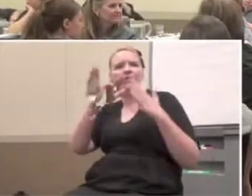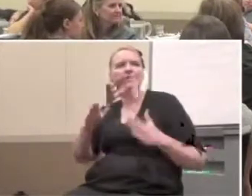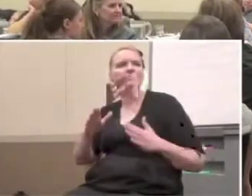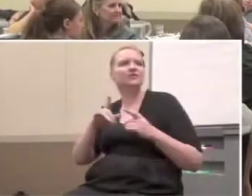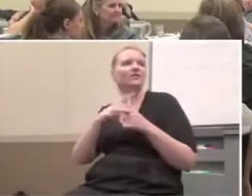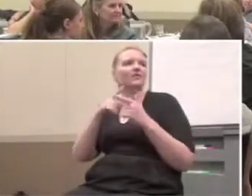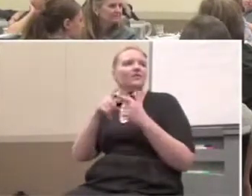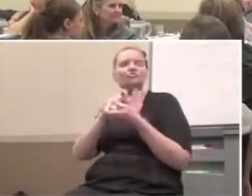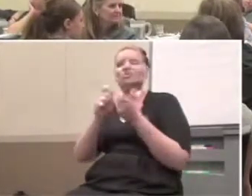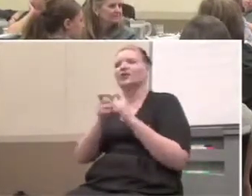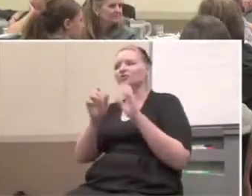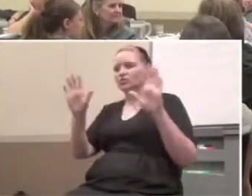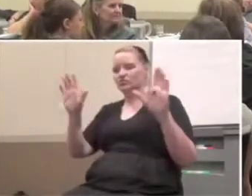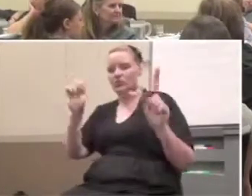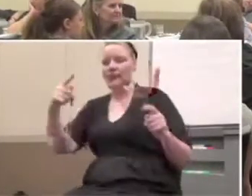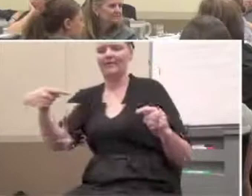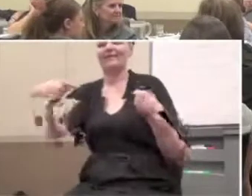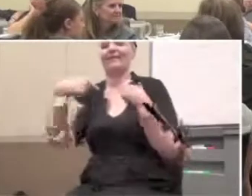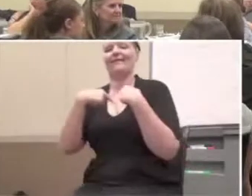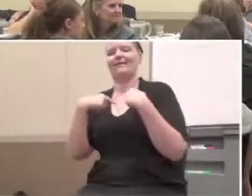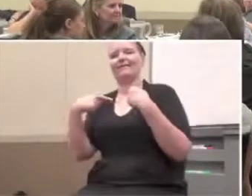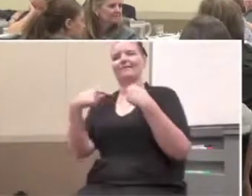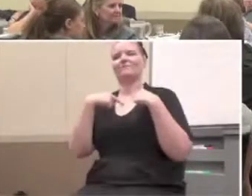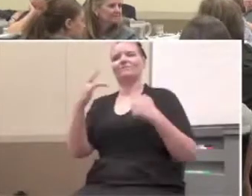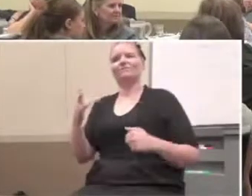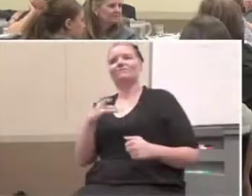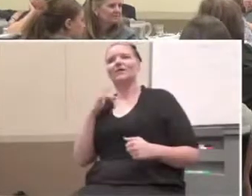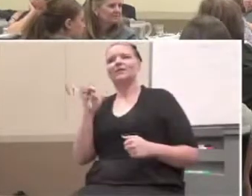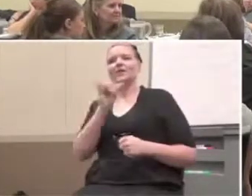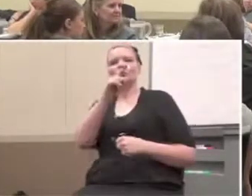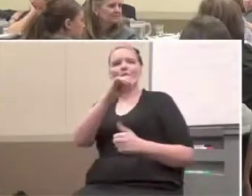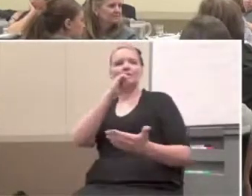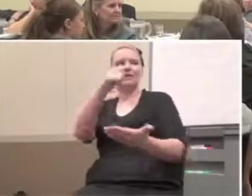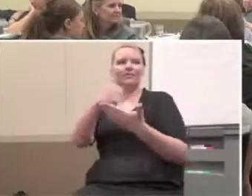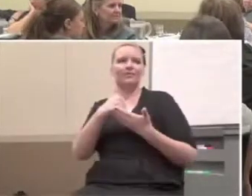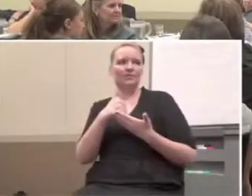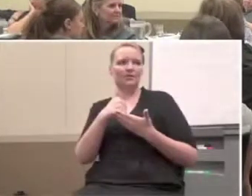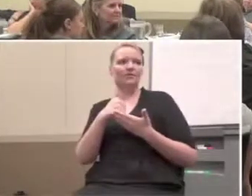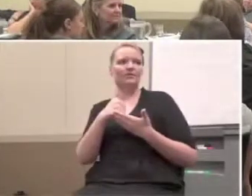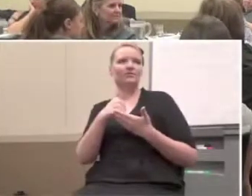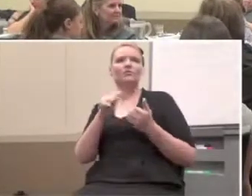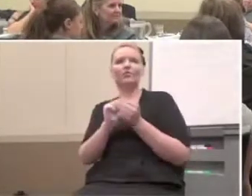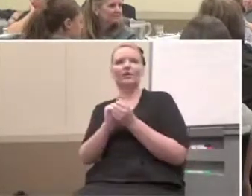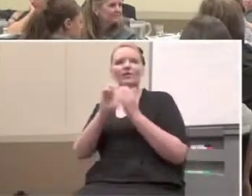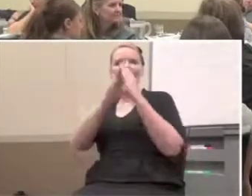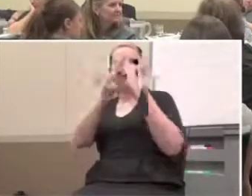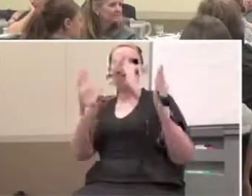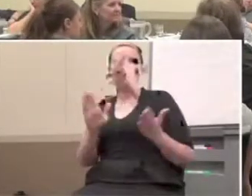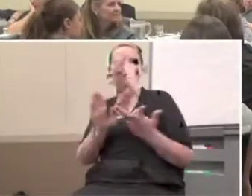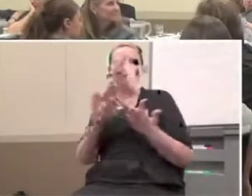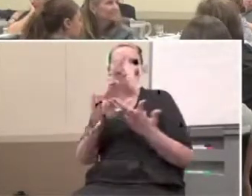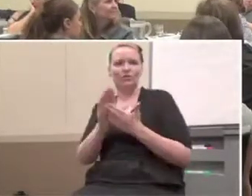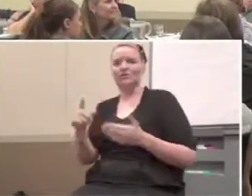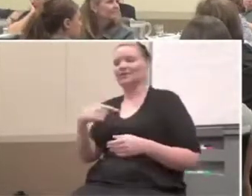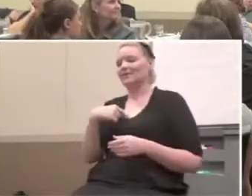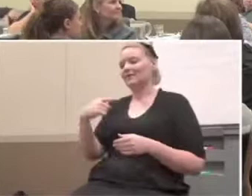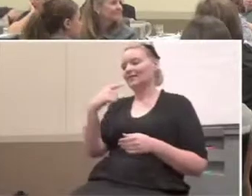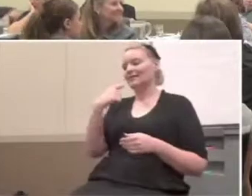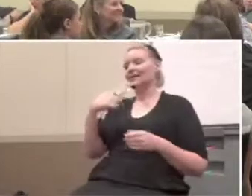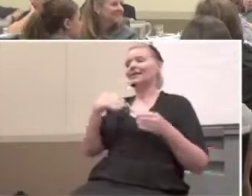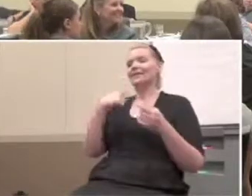an I feel like you're not helping with the household chores that need to be done. And I said, I